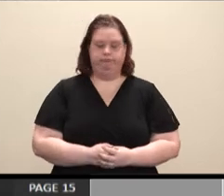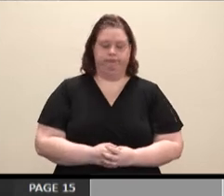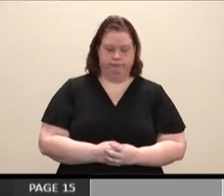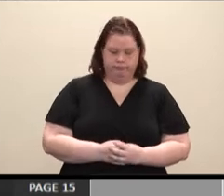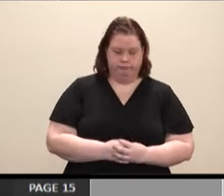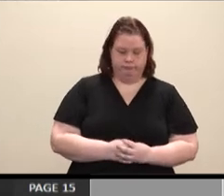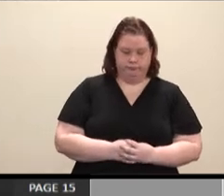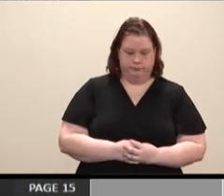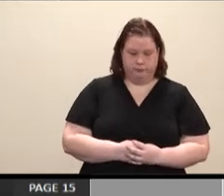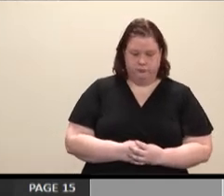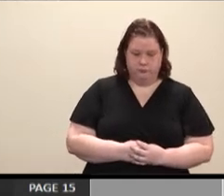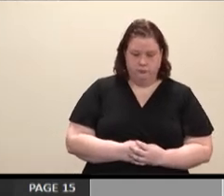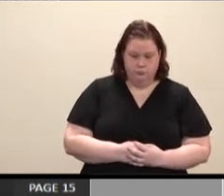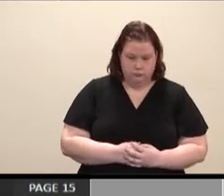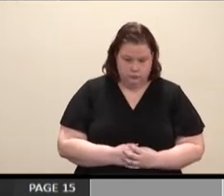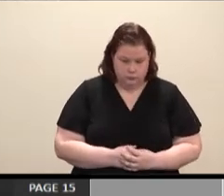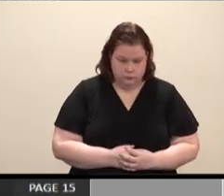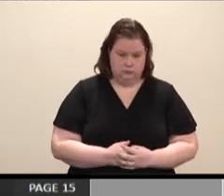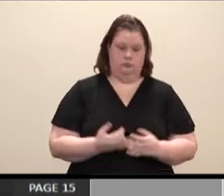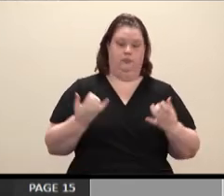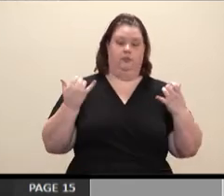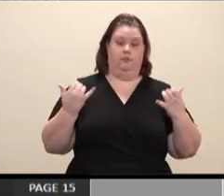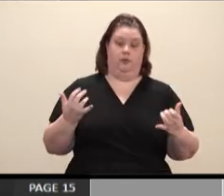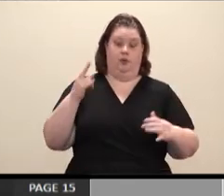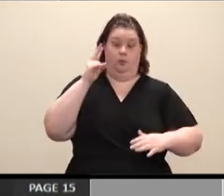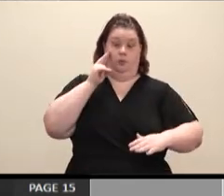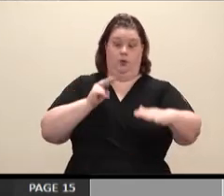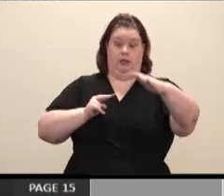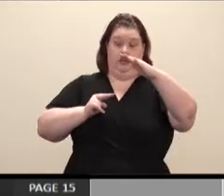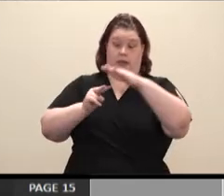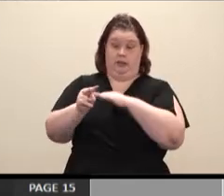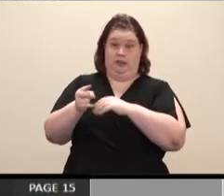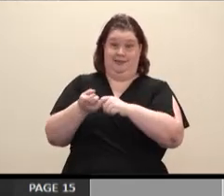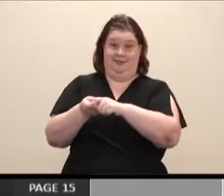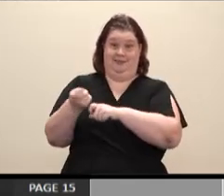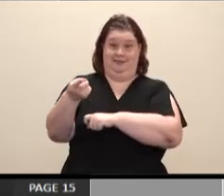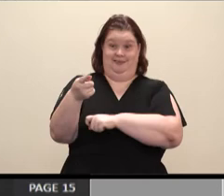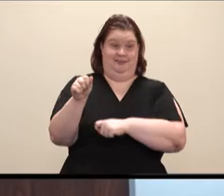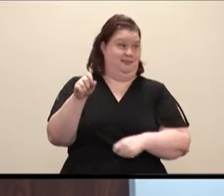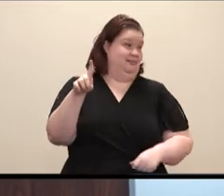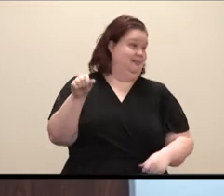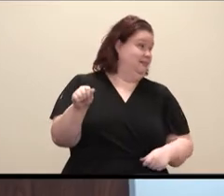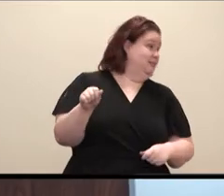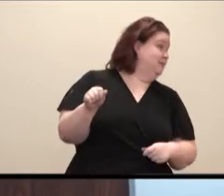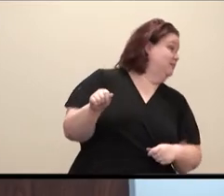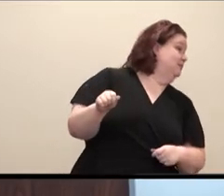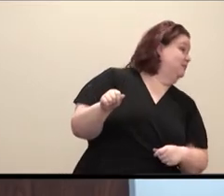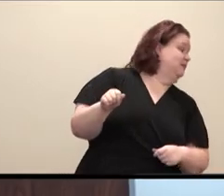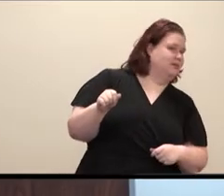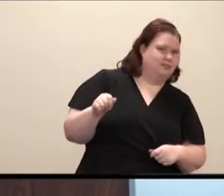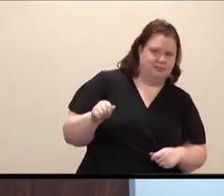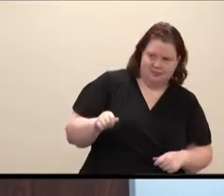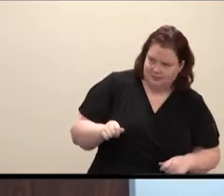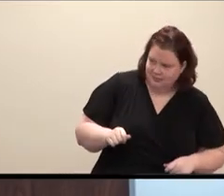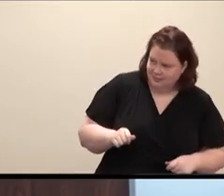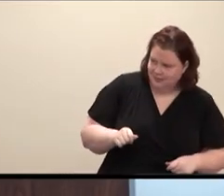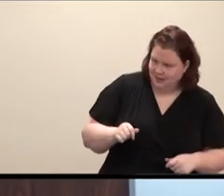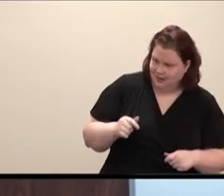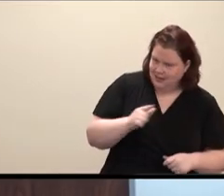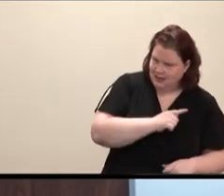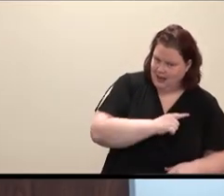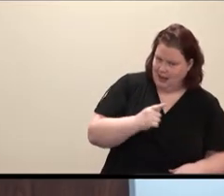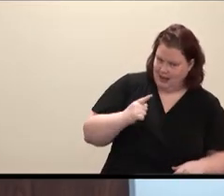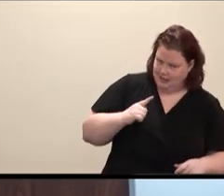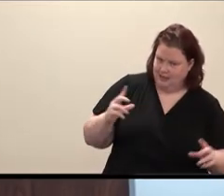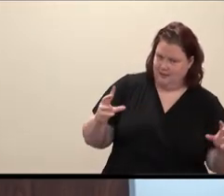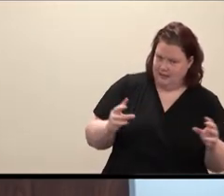for start working on projecting next year's ADA and what those revenues are going to look like. And, of course, this is a legislative